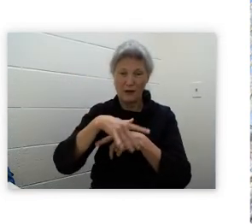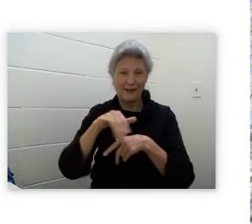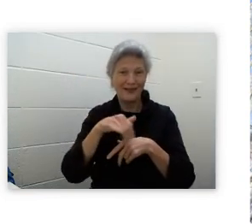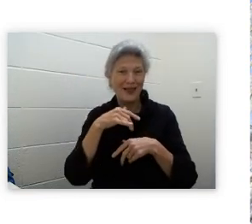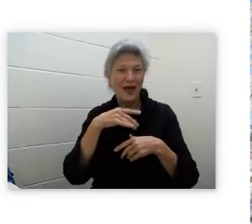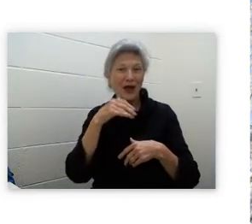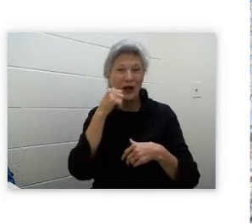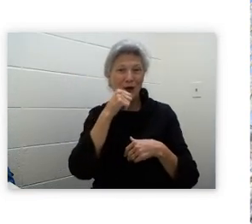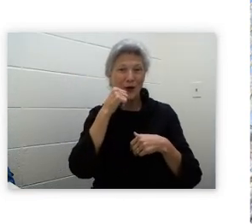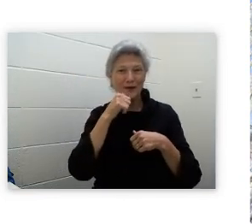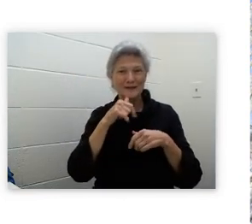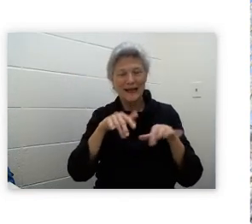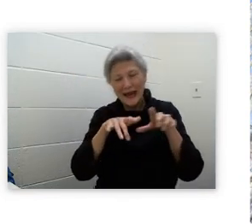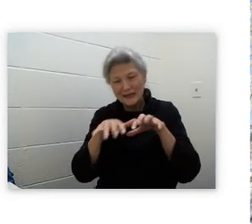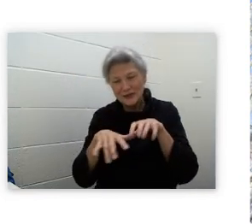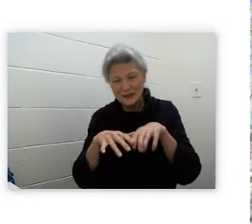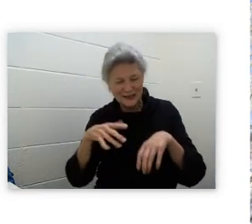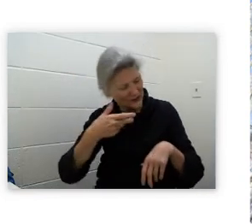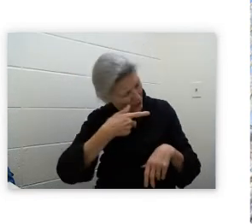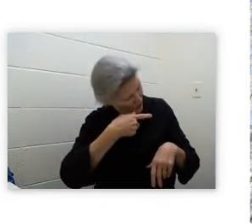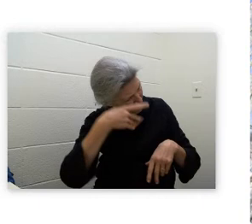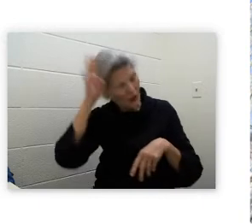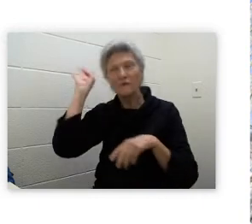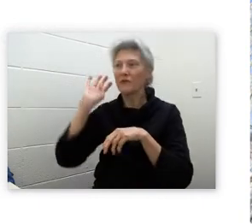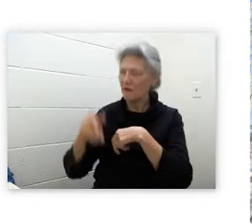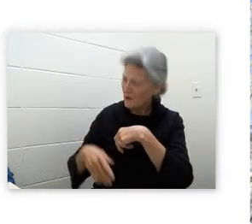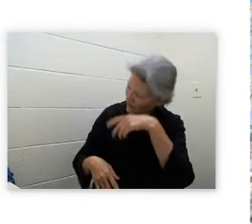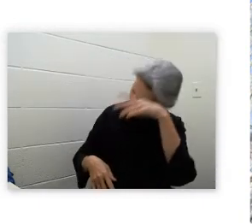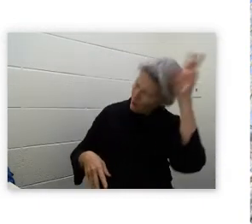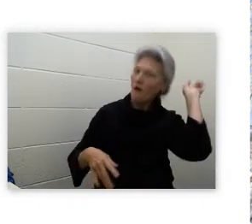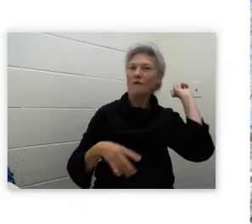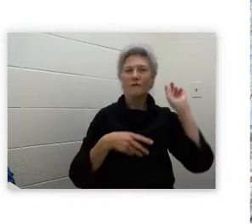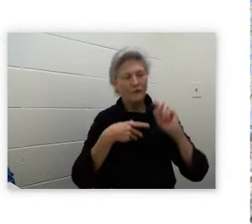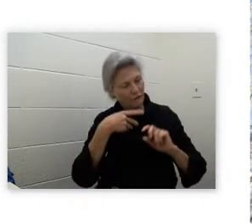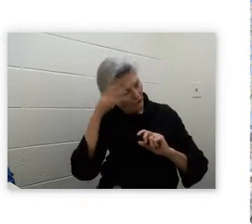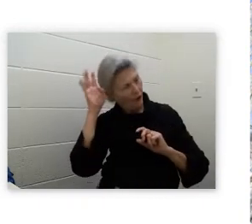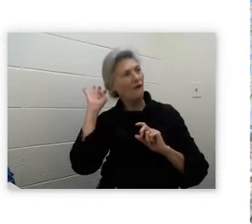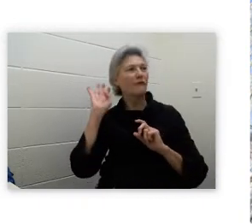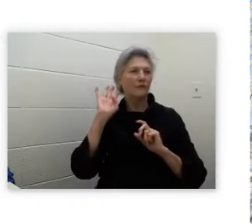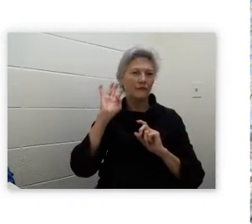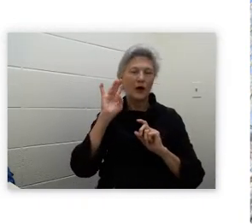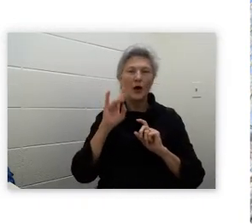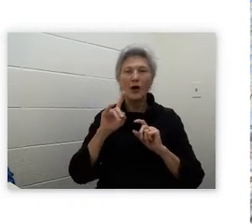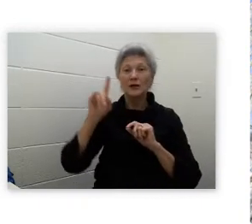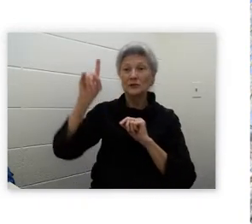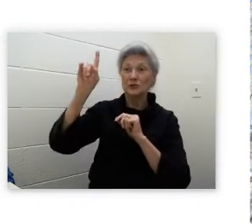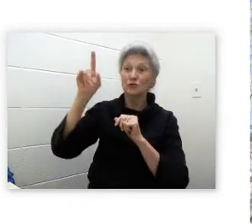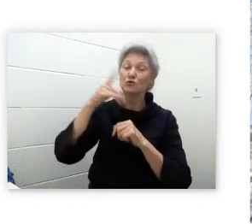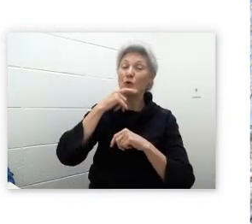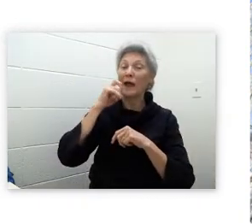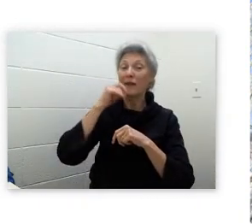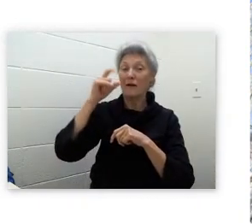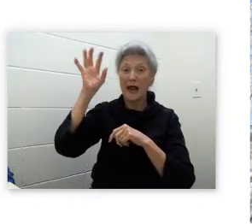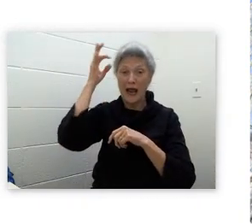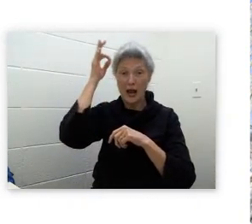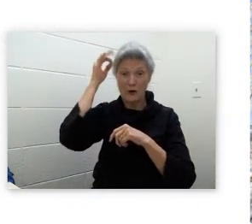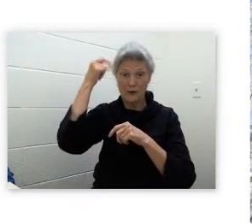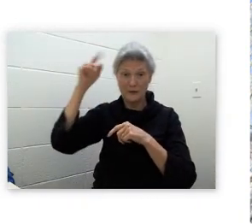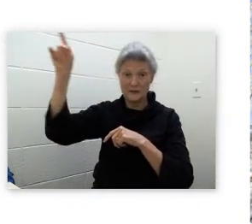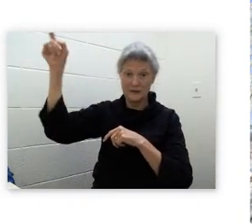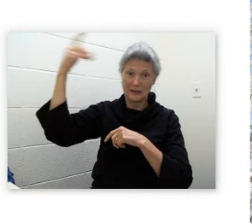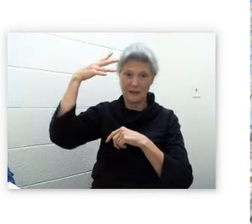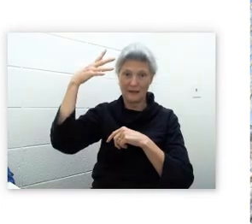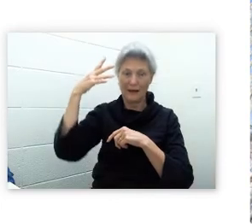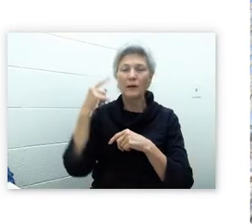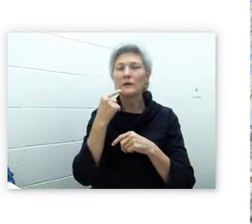them over their heads to dry the sun. But I was going to say, when truth broke in with all her matter of